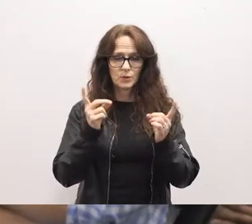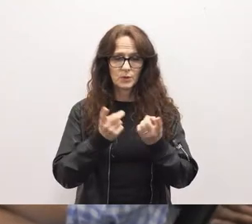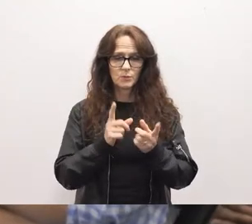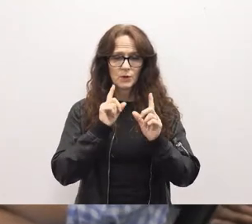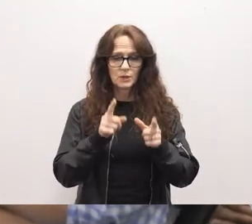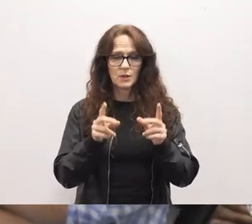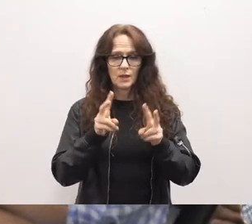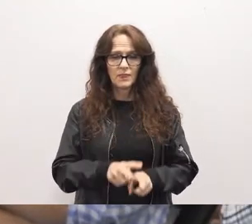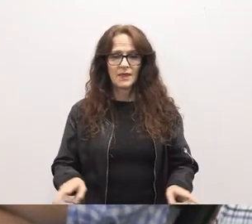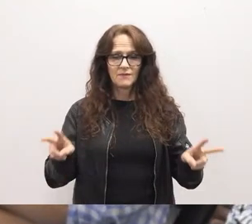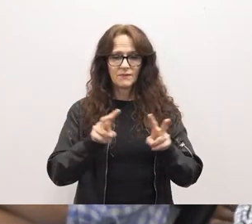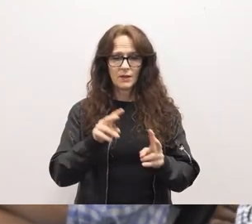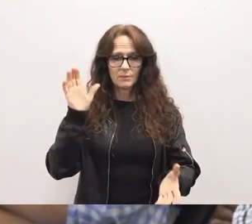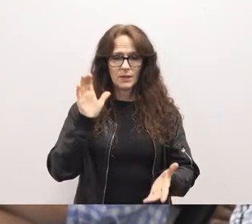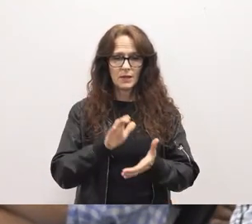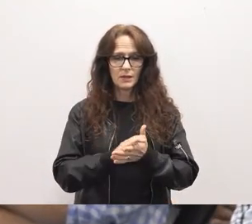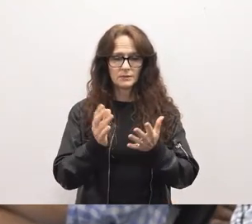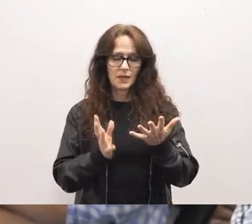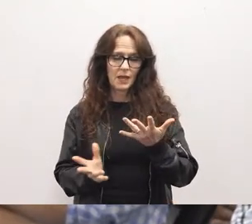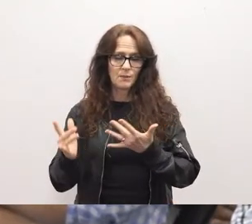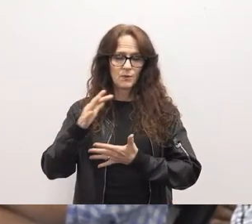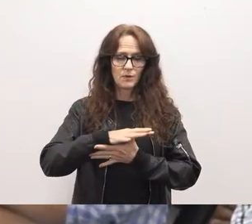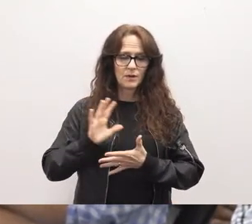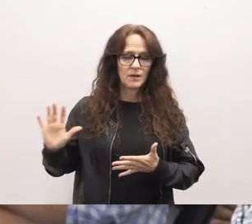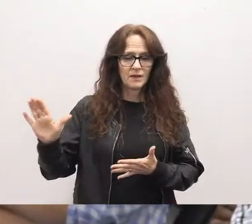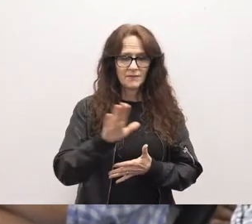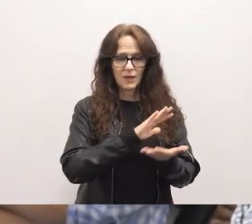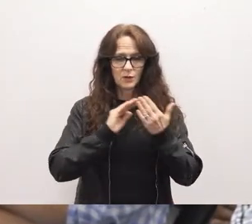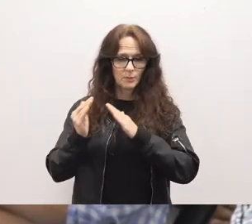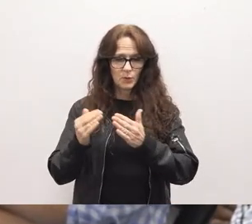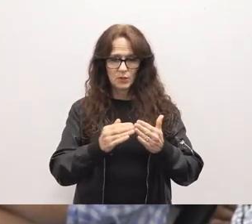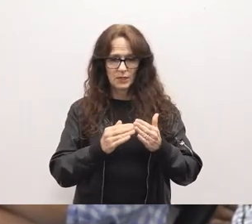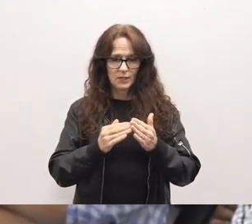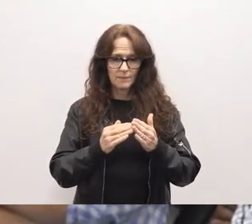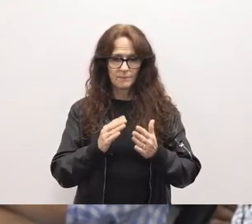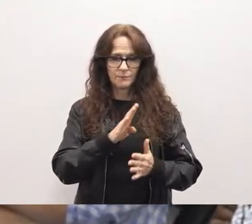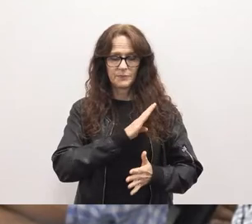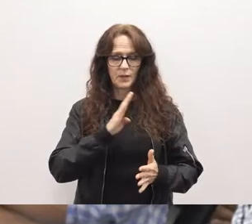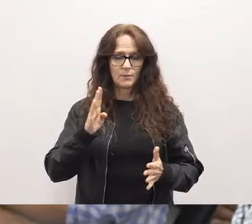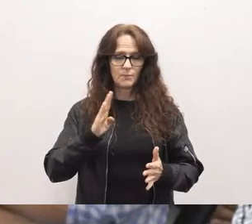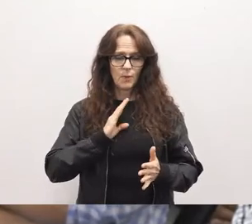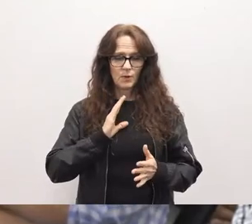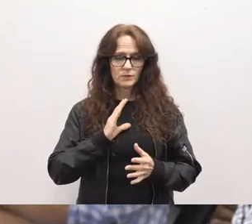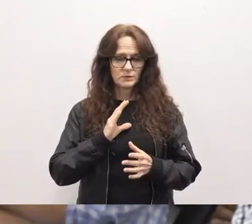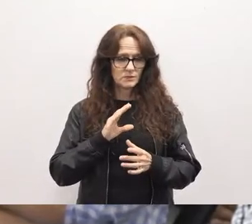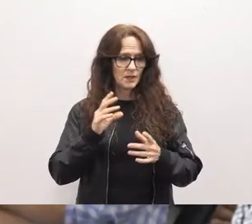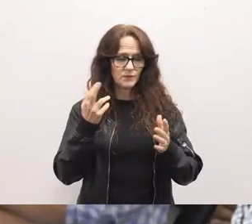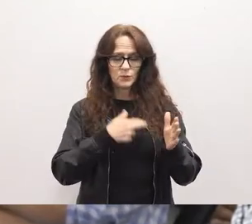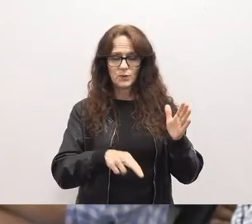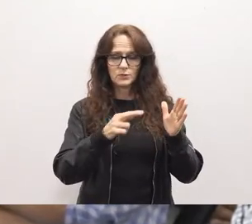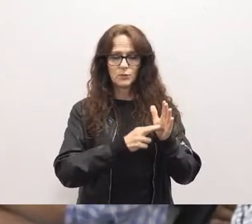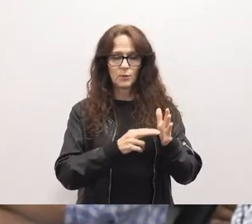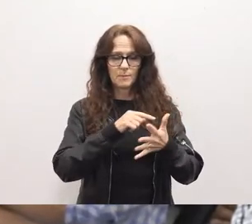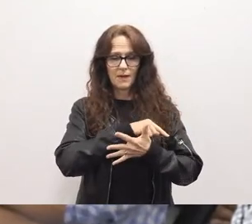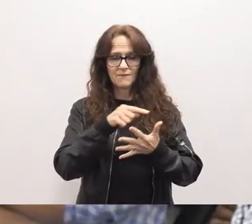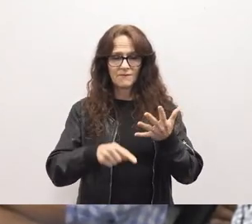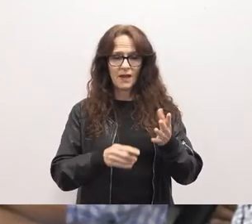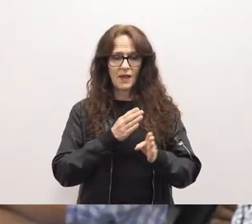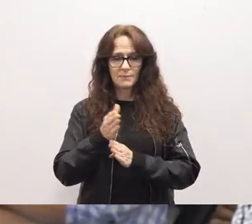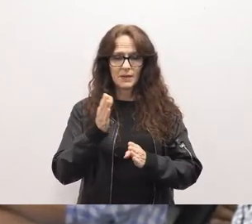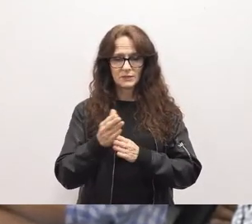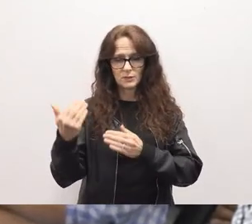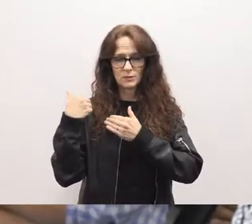to the values, beliefs, and priorities of their communities. Boards fulfill this role by performing 5 major